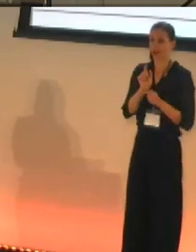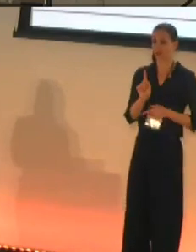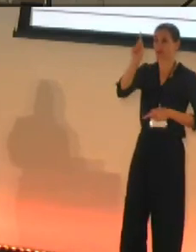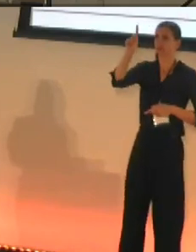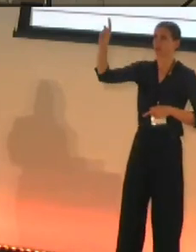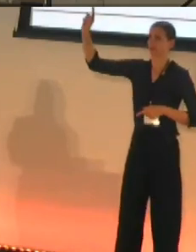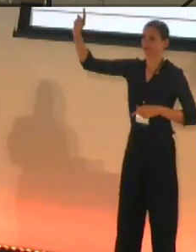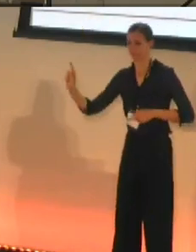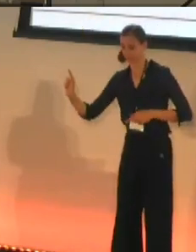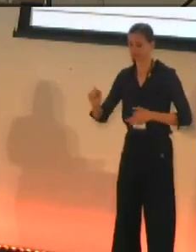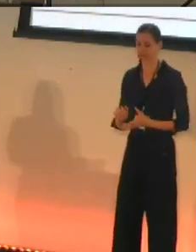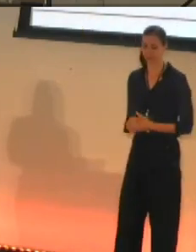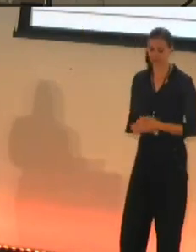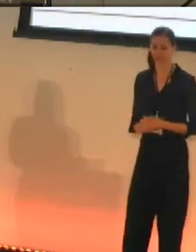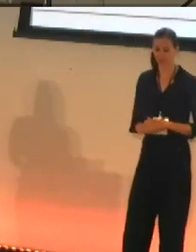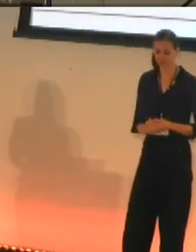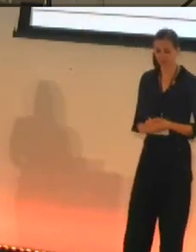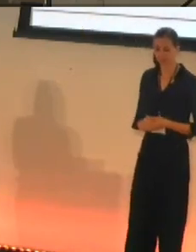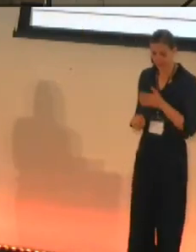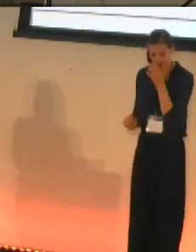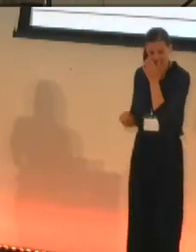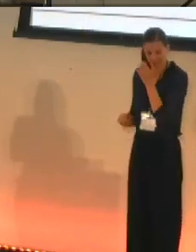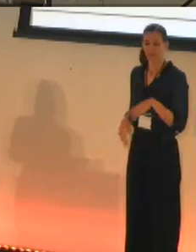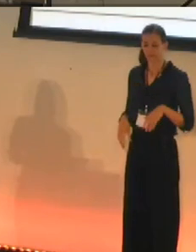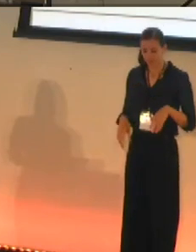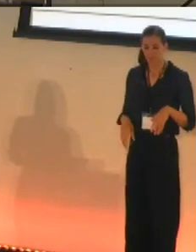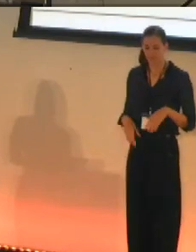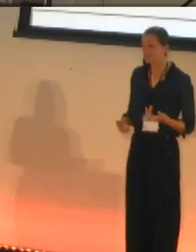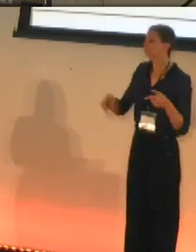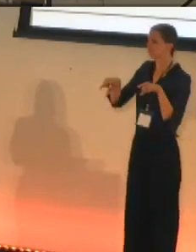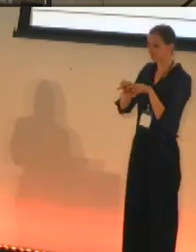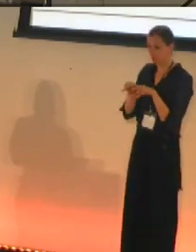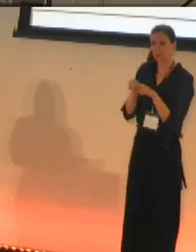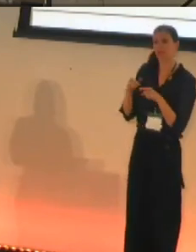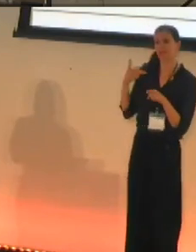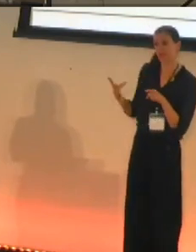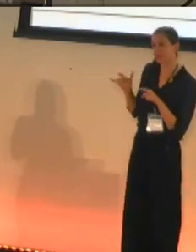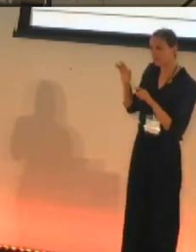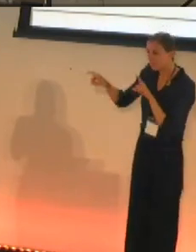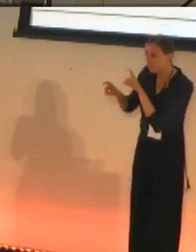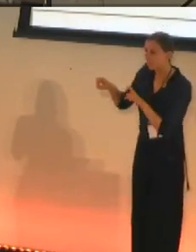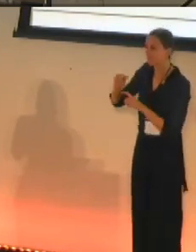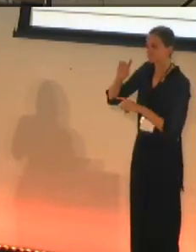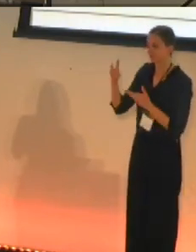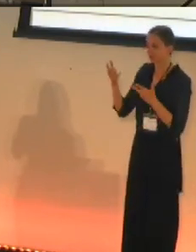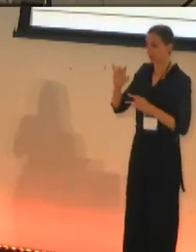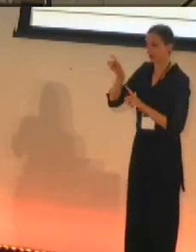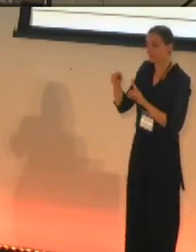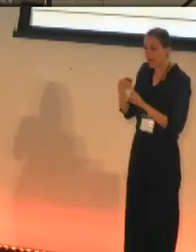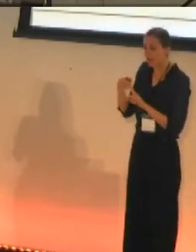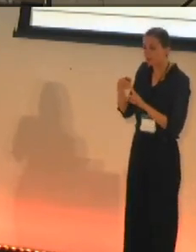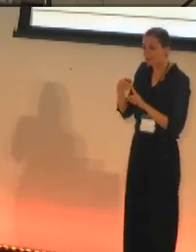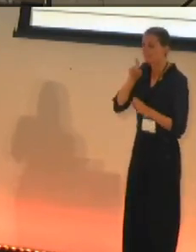Participants also asked the guide to verify their understanding of the environment, such as their location in the virtual world or the needed movements to do a